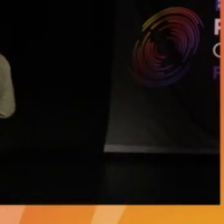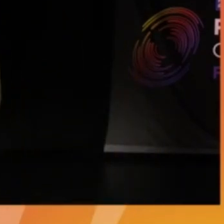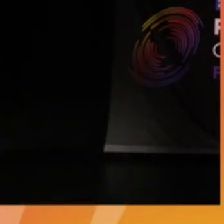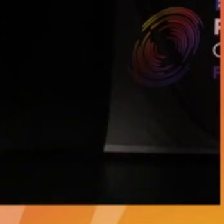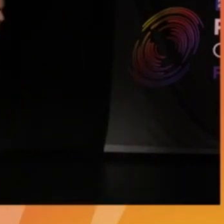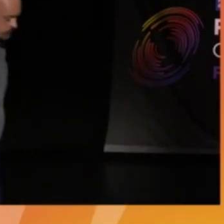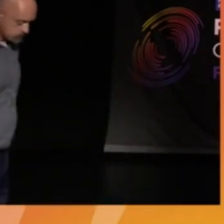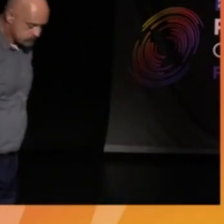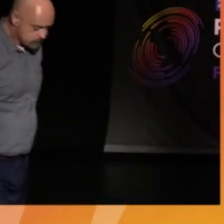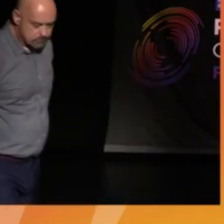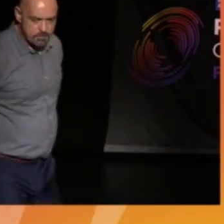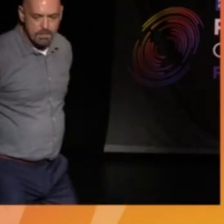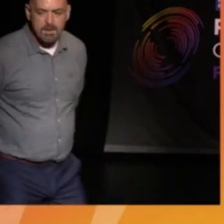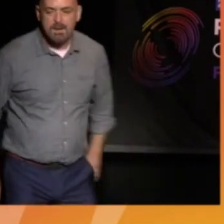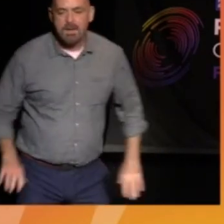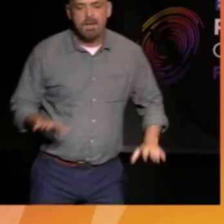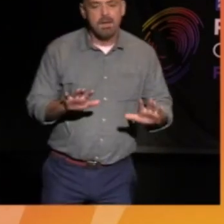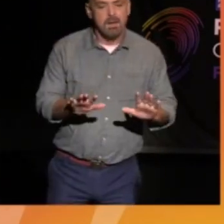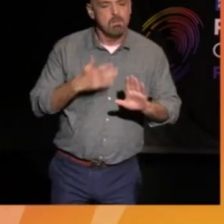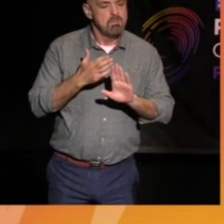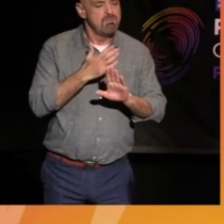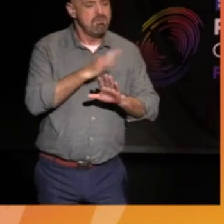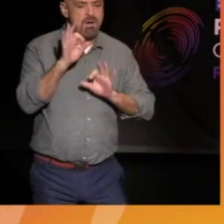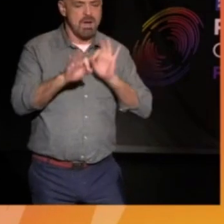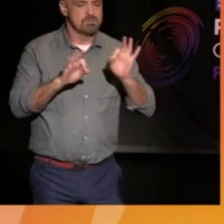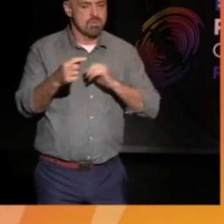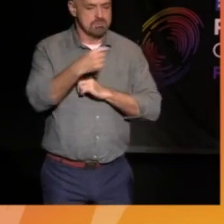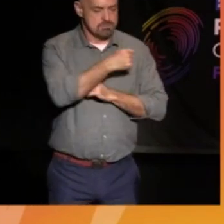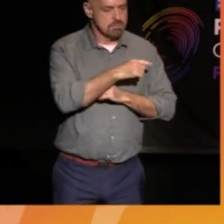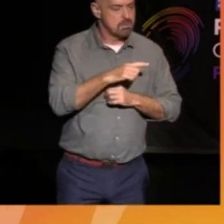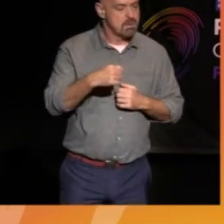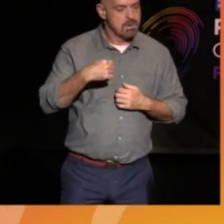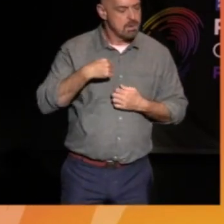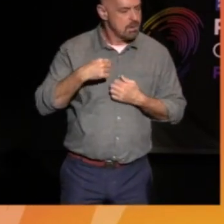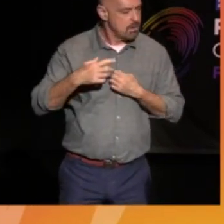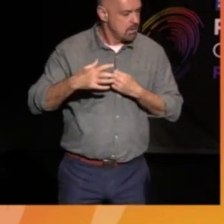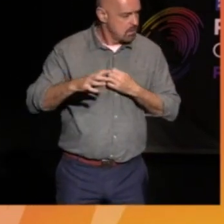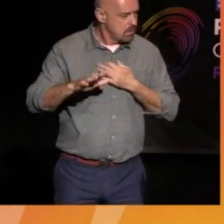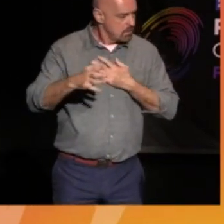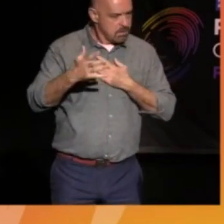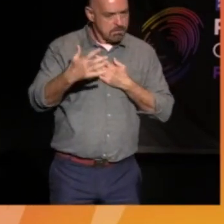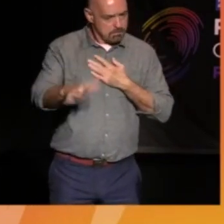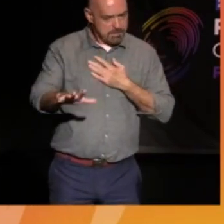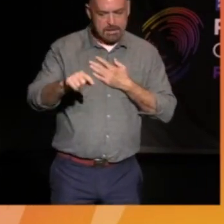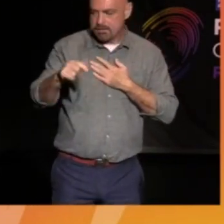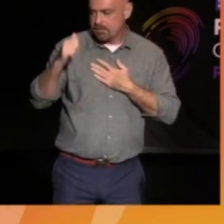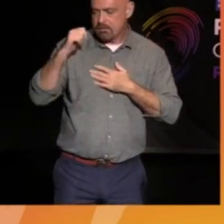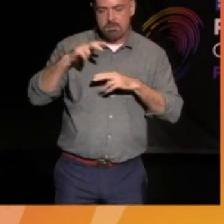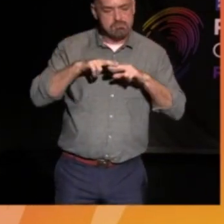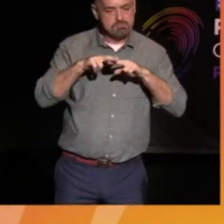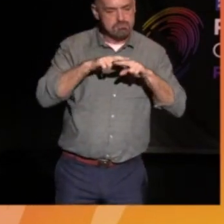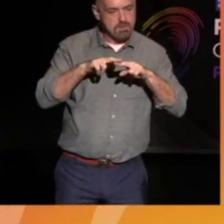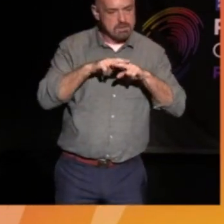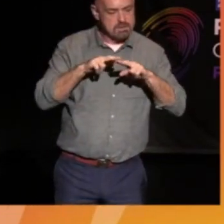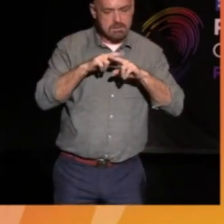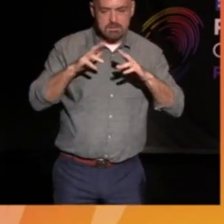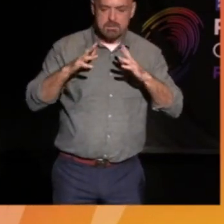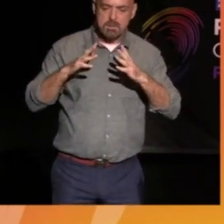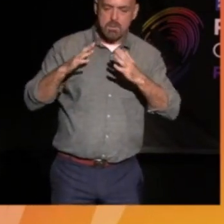And before you ask questions, I just wanted to say that, you know, we had a session on Friday called More Than a